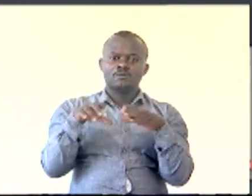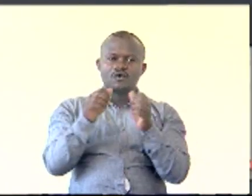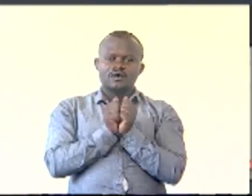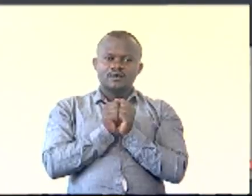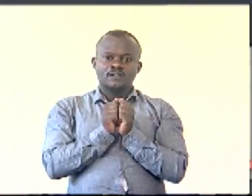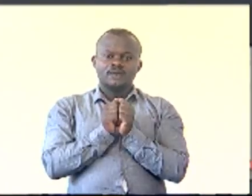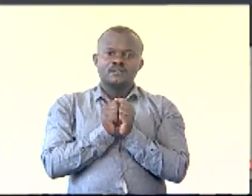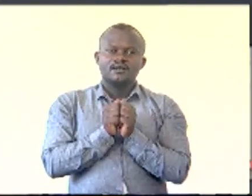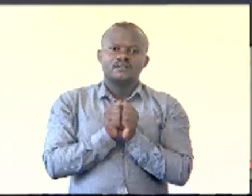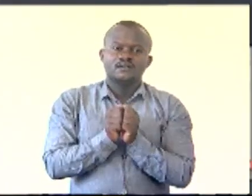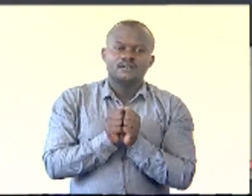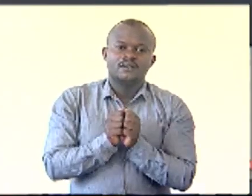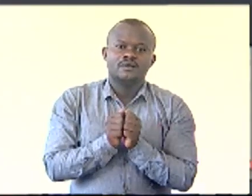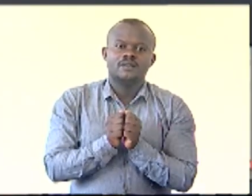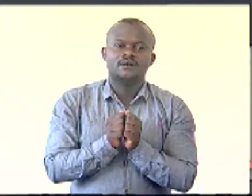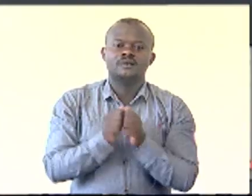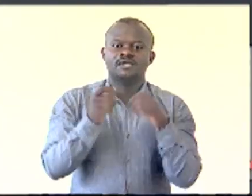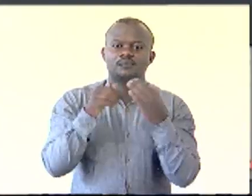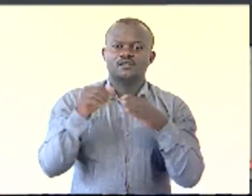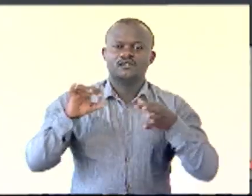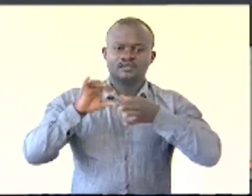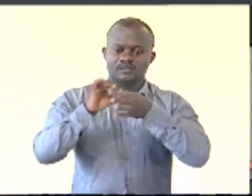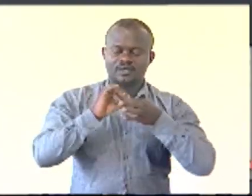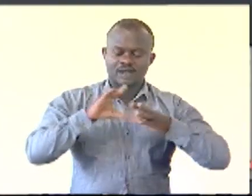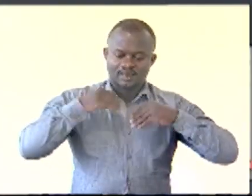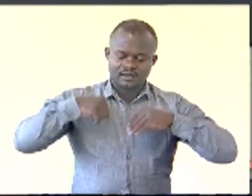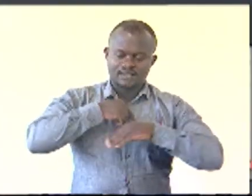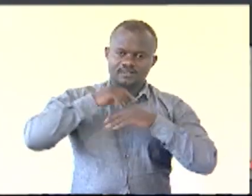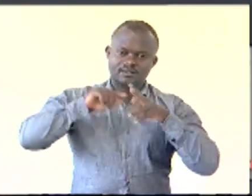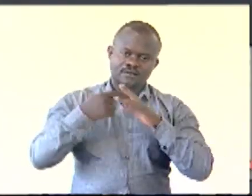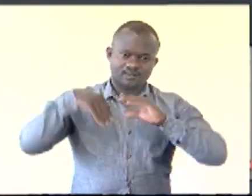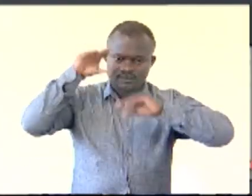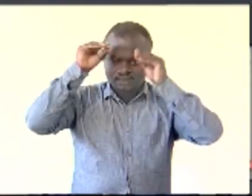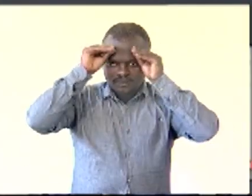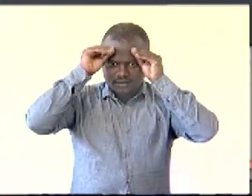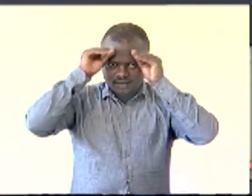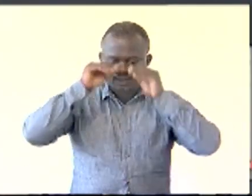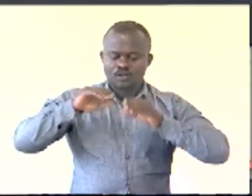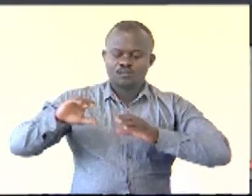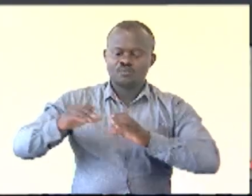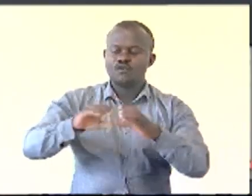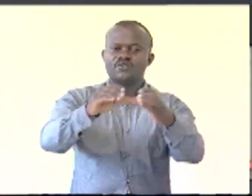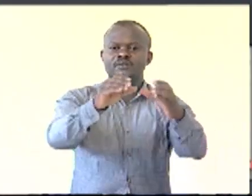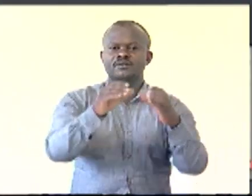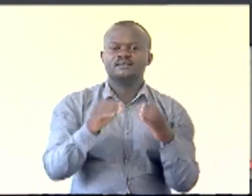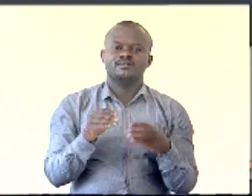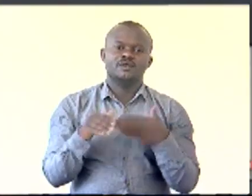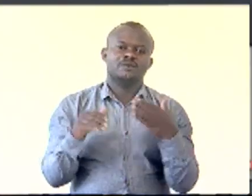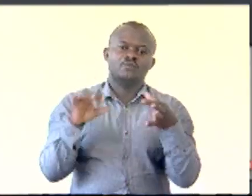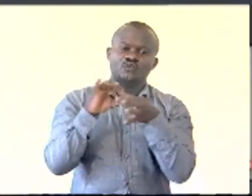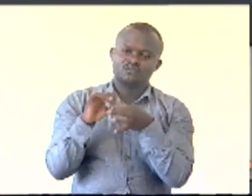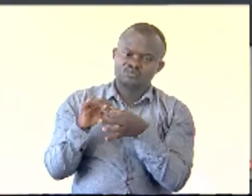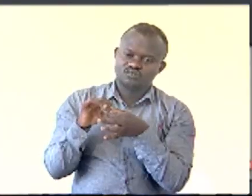So students, let's start our lesson of joints and movement. Everybody has joint, everybody